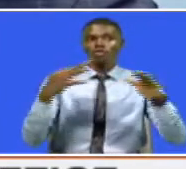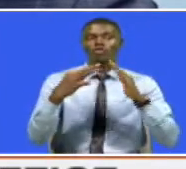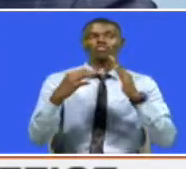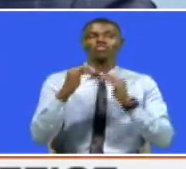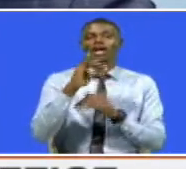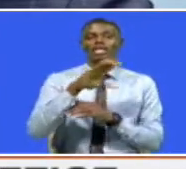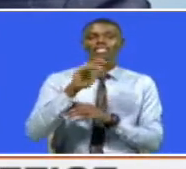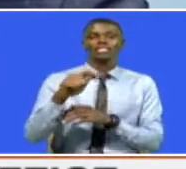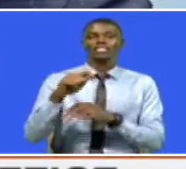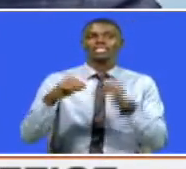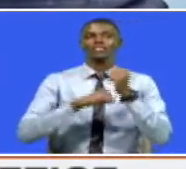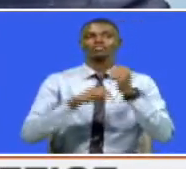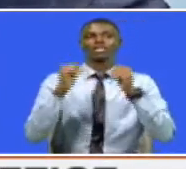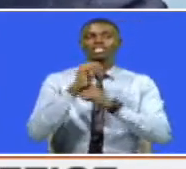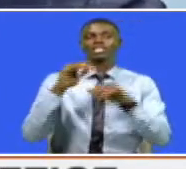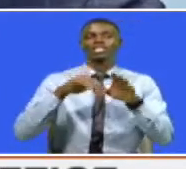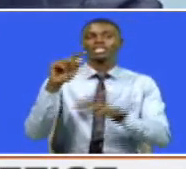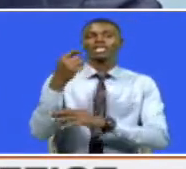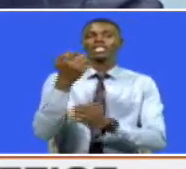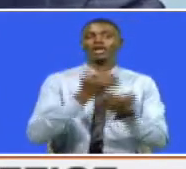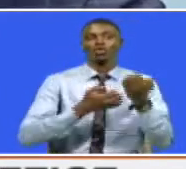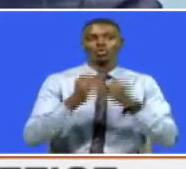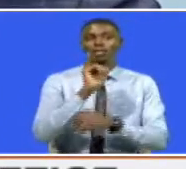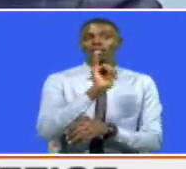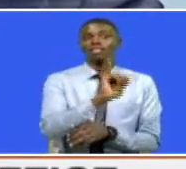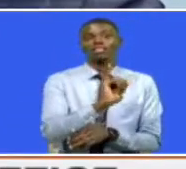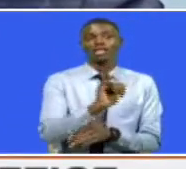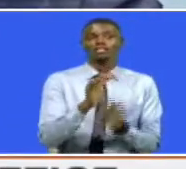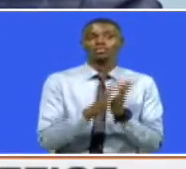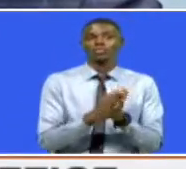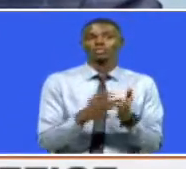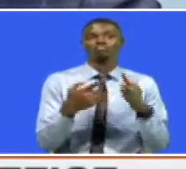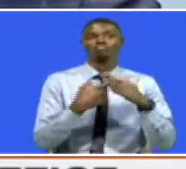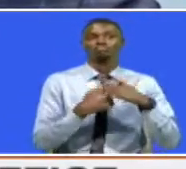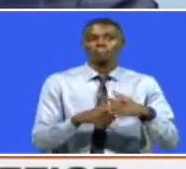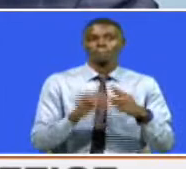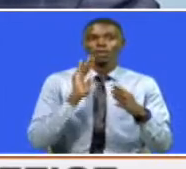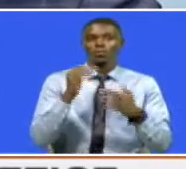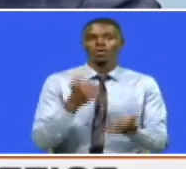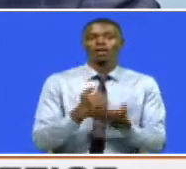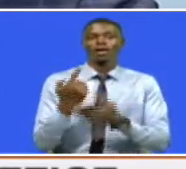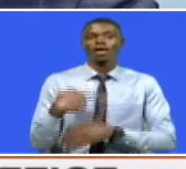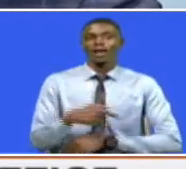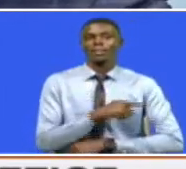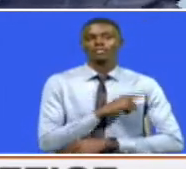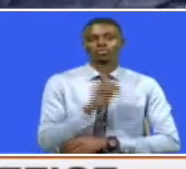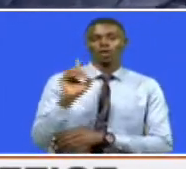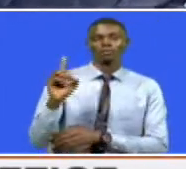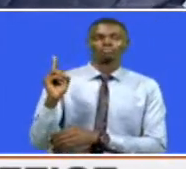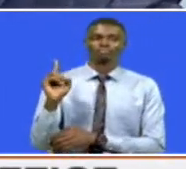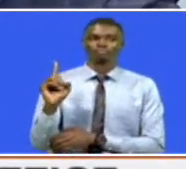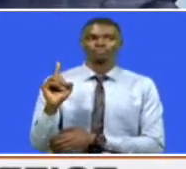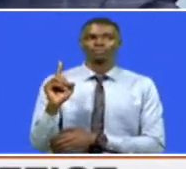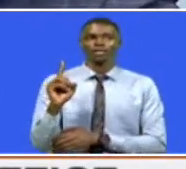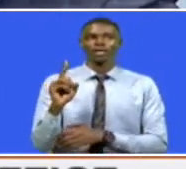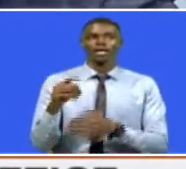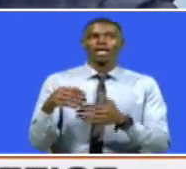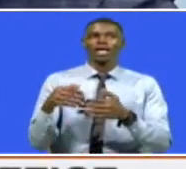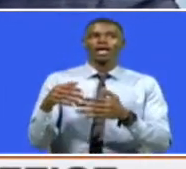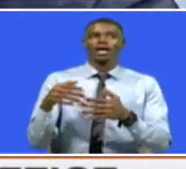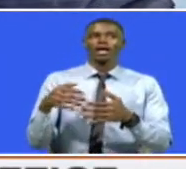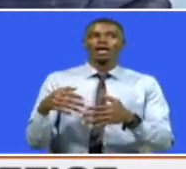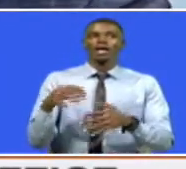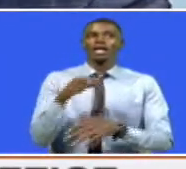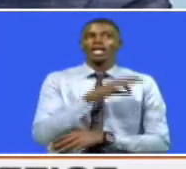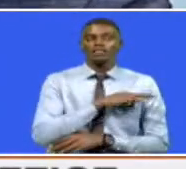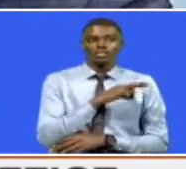infrastructure in the Kenyan economy. That, with effect, will enable us to, one, leverage on